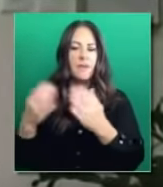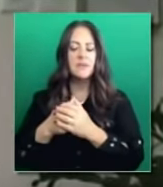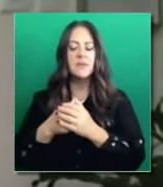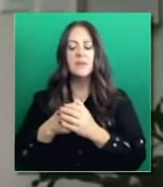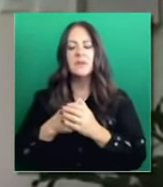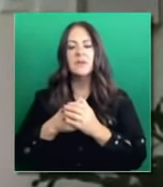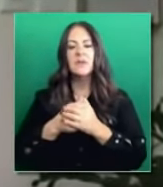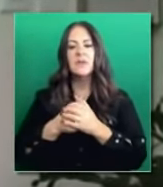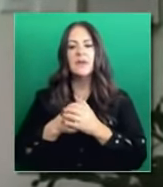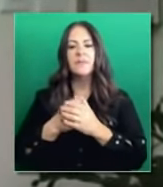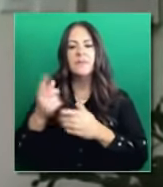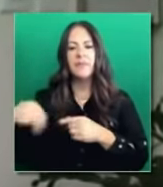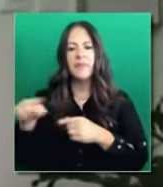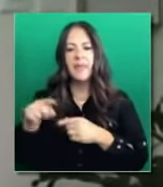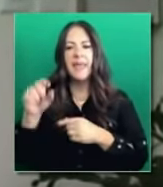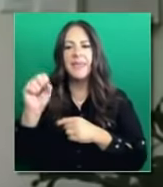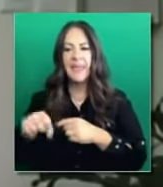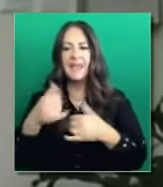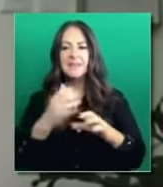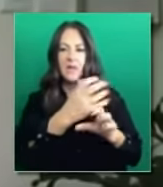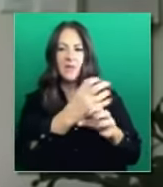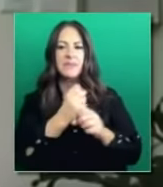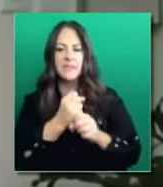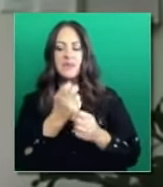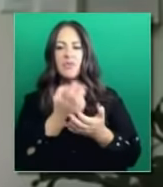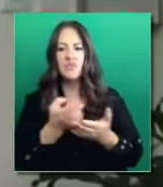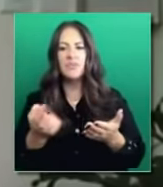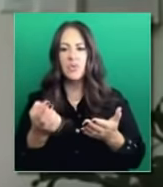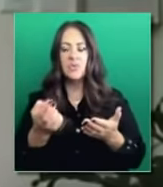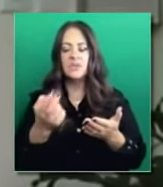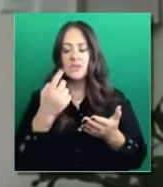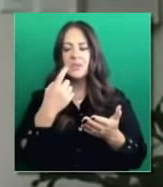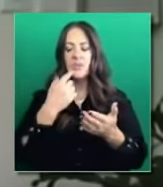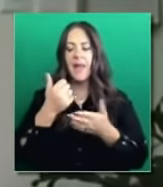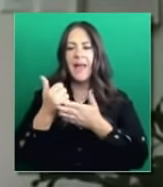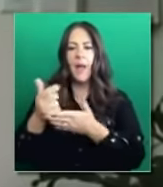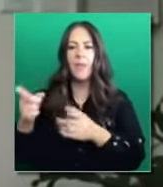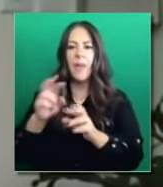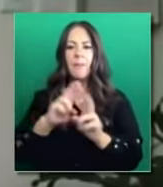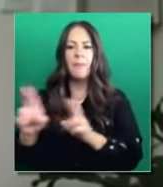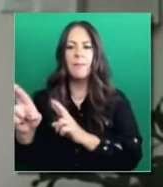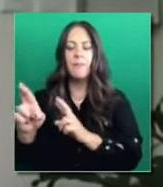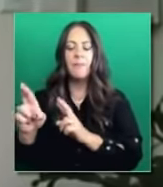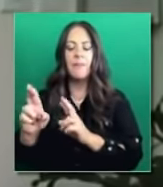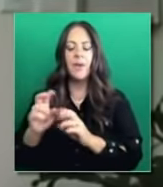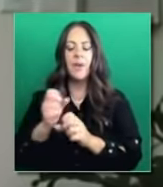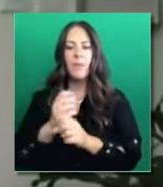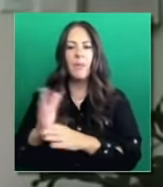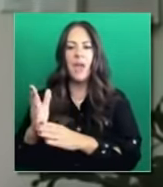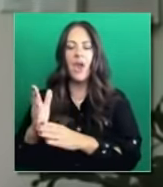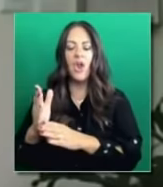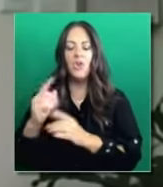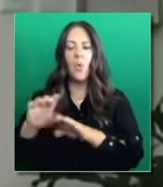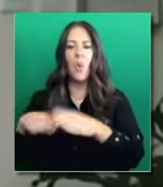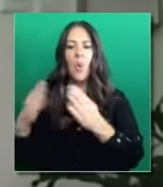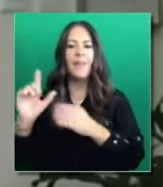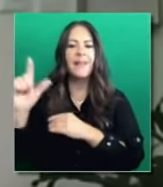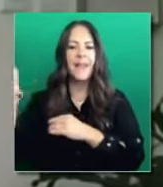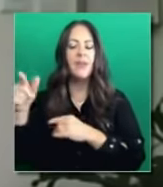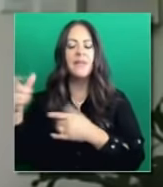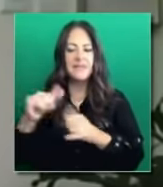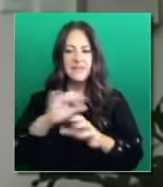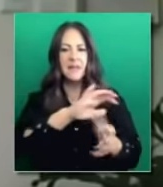to be able to access the resources for that physical reopening at that juncture, even if it's later than other